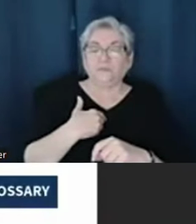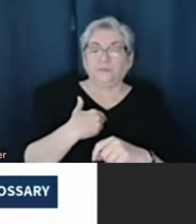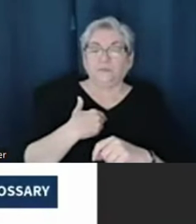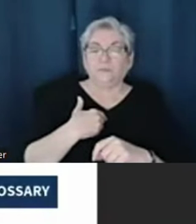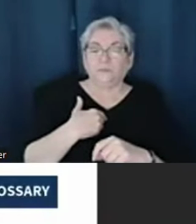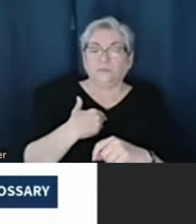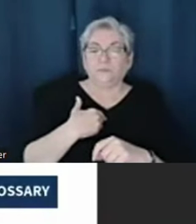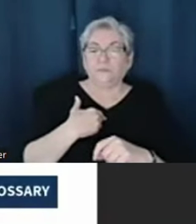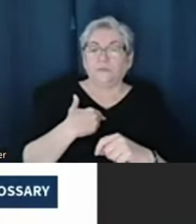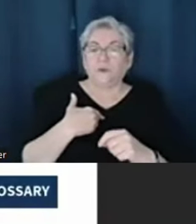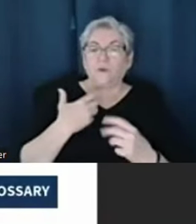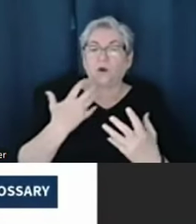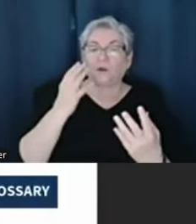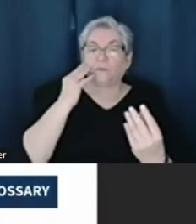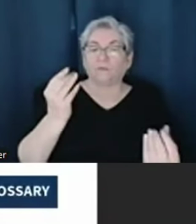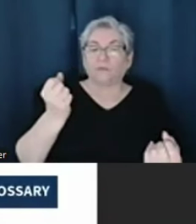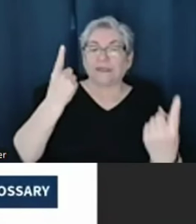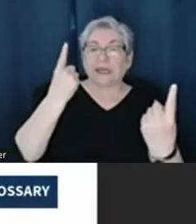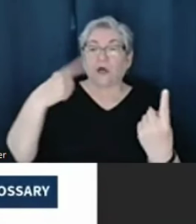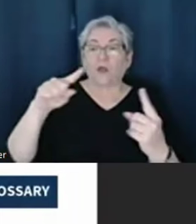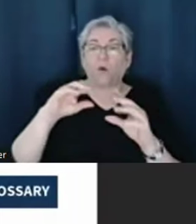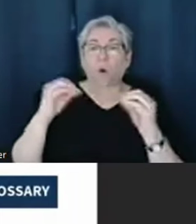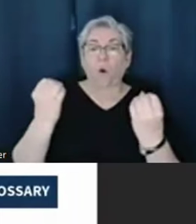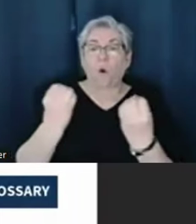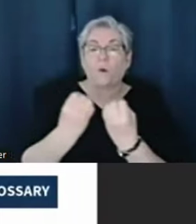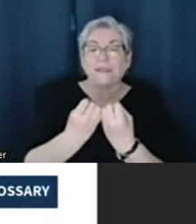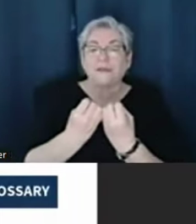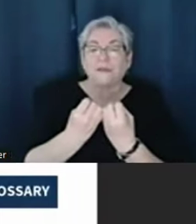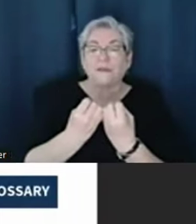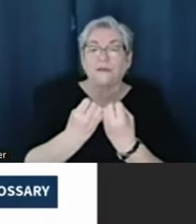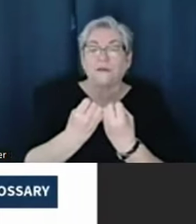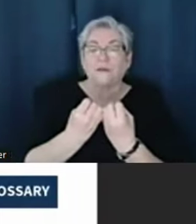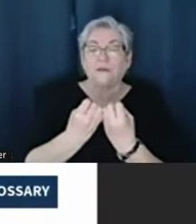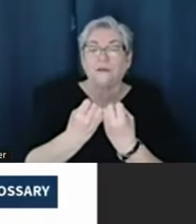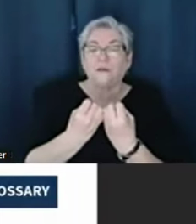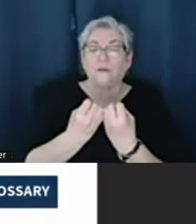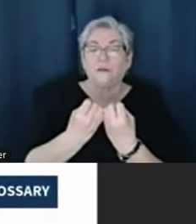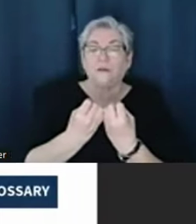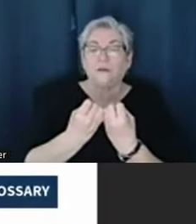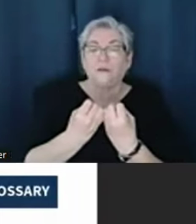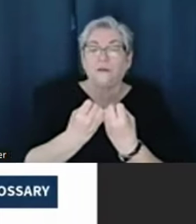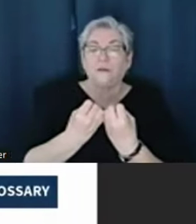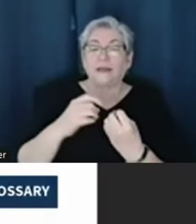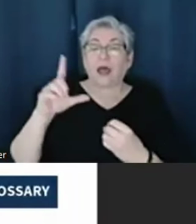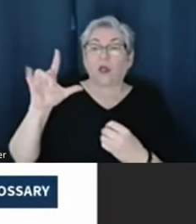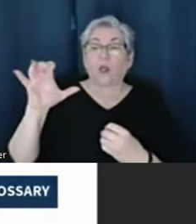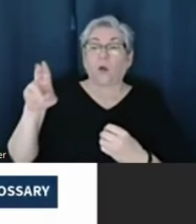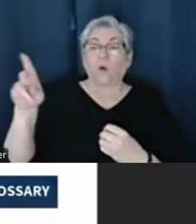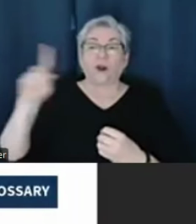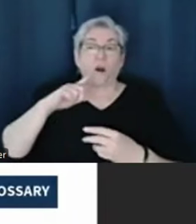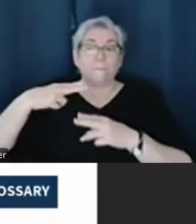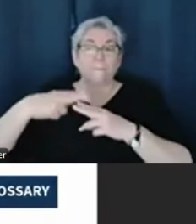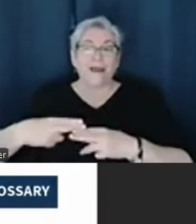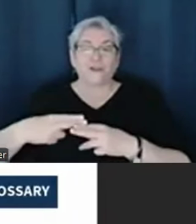that those organizations and those services that Lauren mentions are often